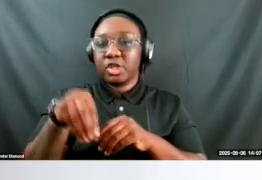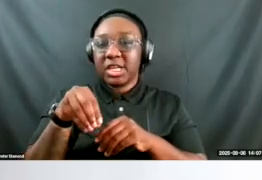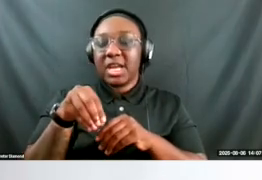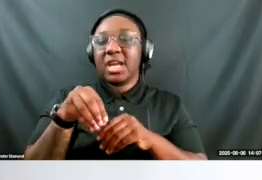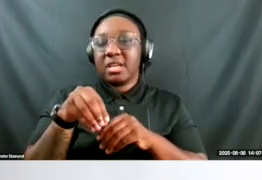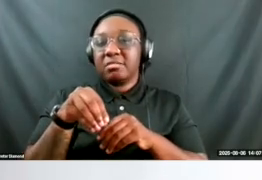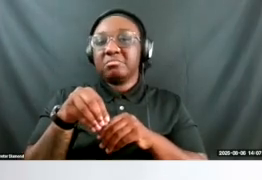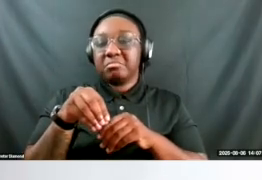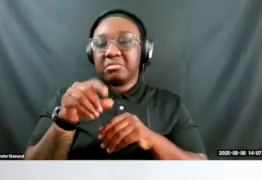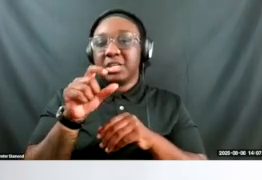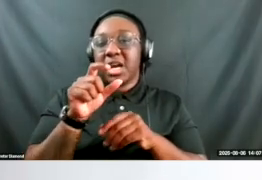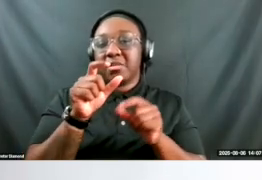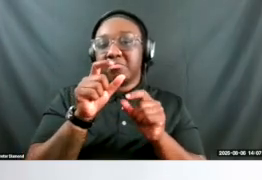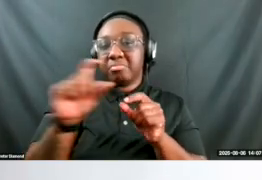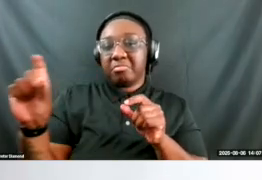administrative costs.